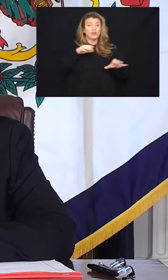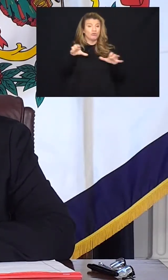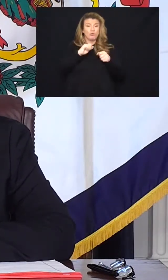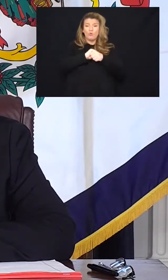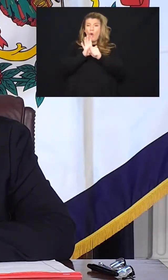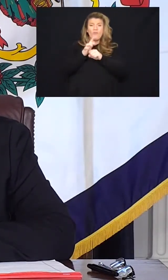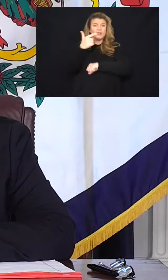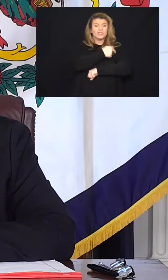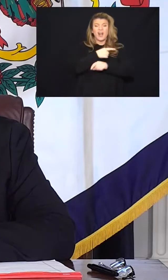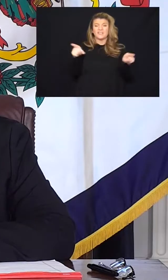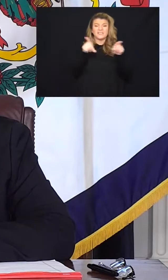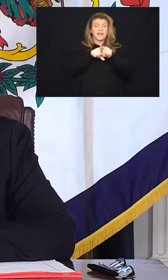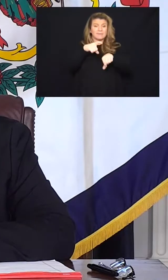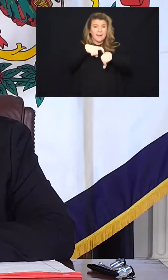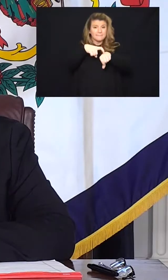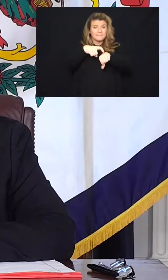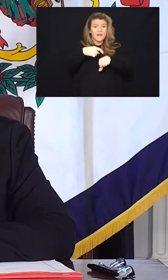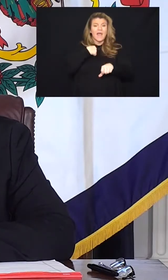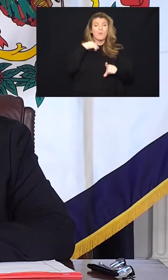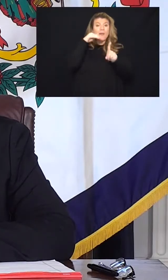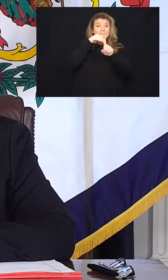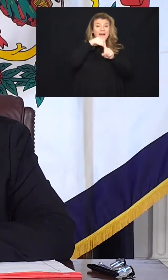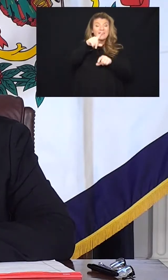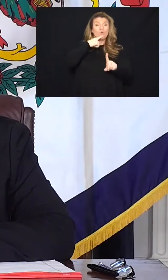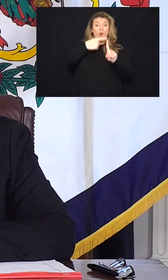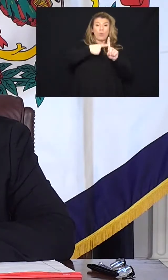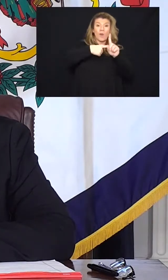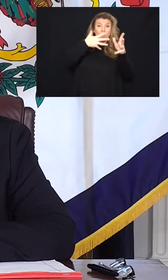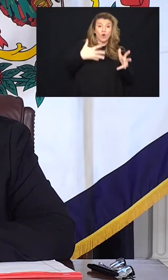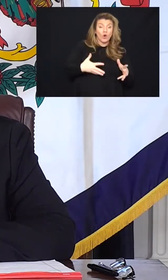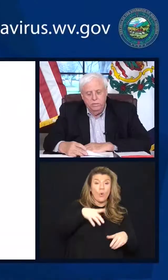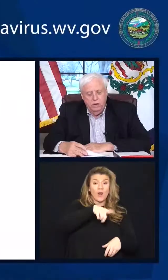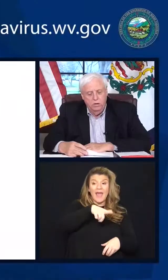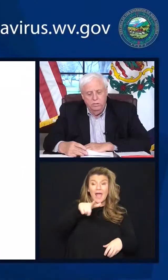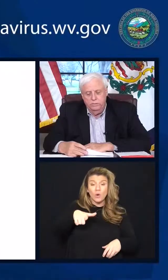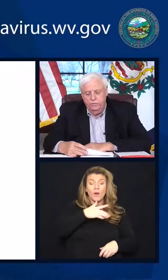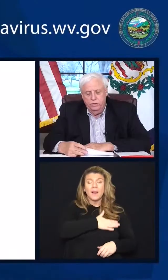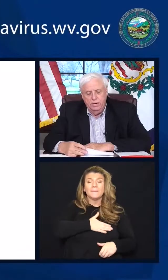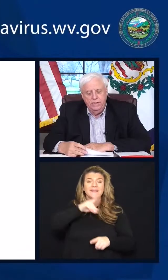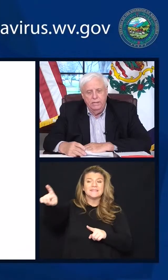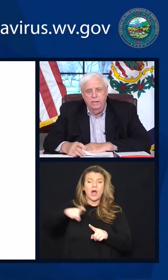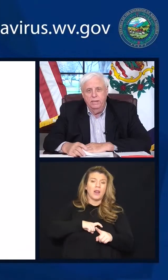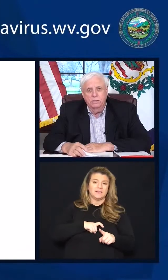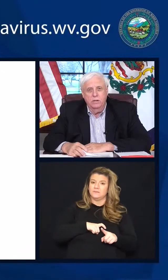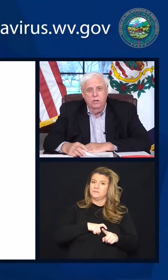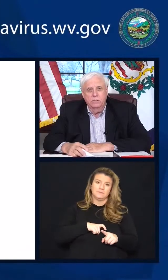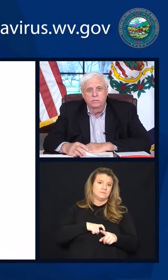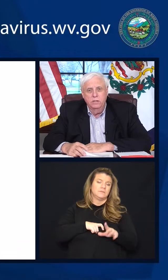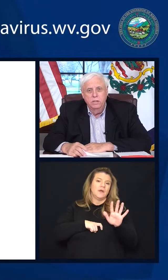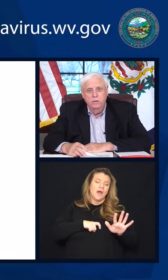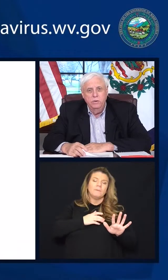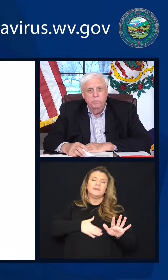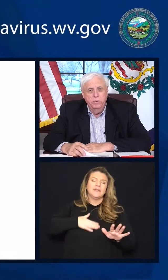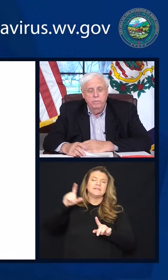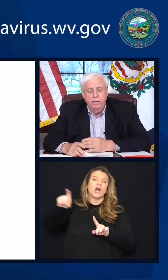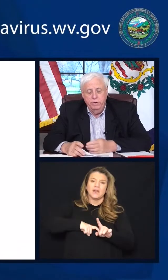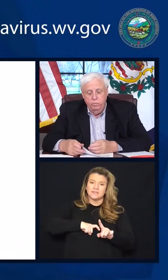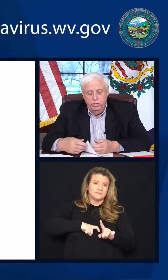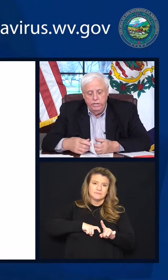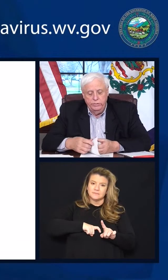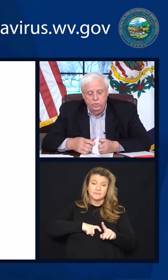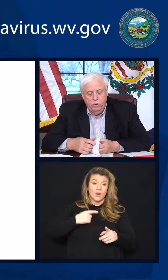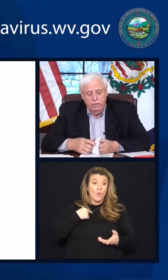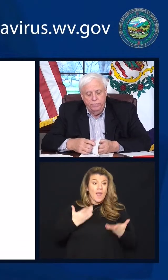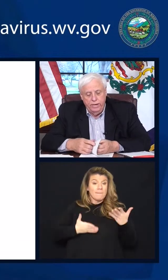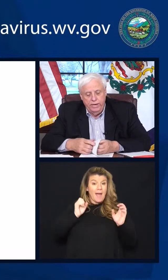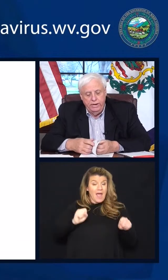same time. I remind you, if you're a renter or a landlord, call us. For crying out loud, call us. We may very well